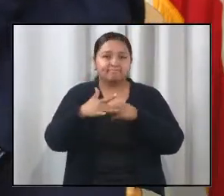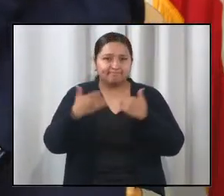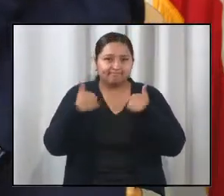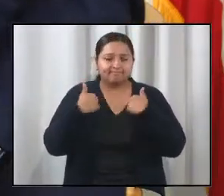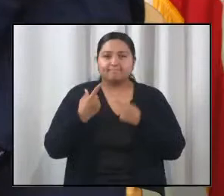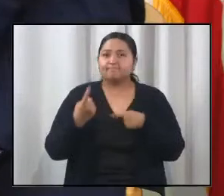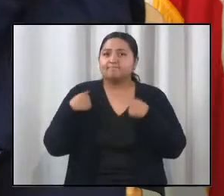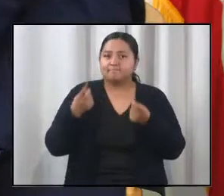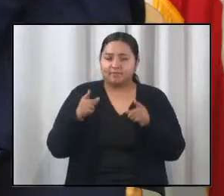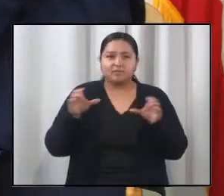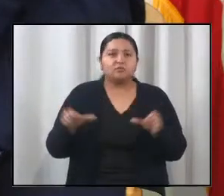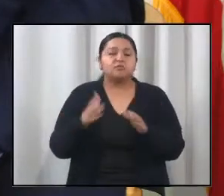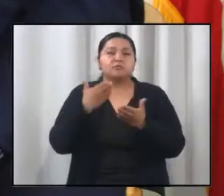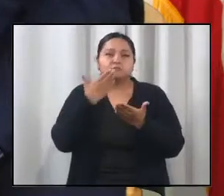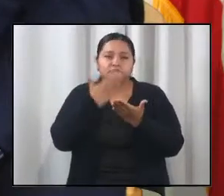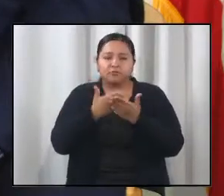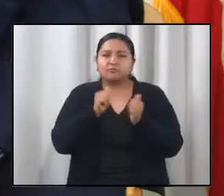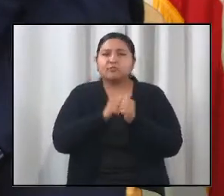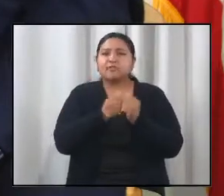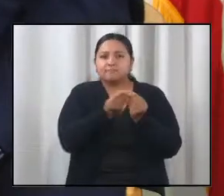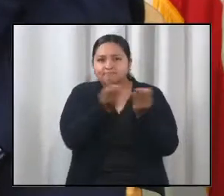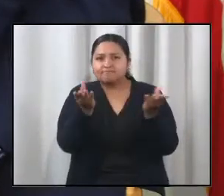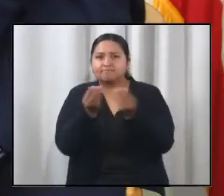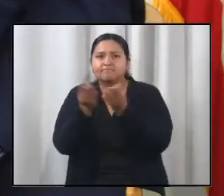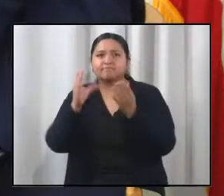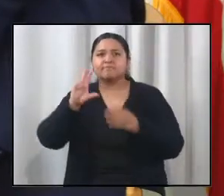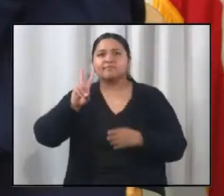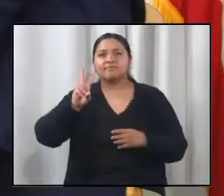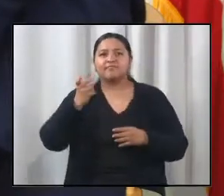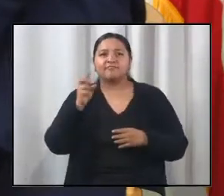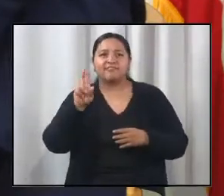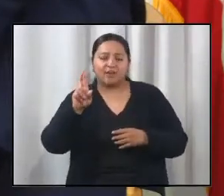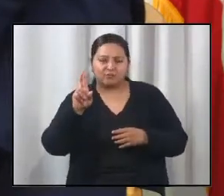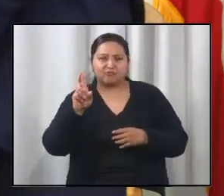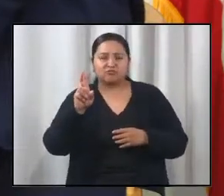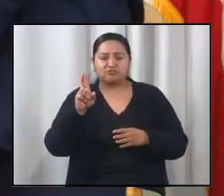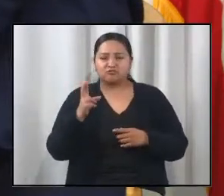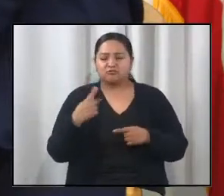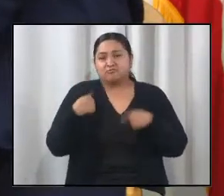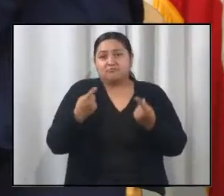582 emergency housing vouchers that we received leased up. We just have